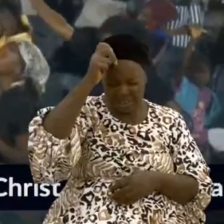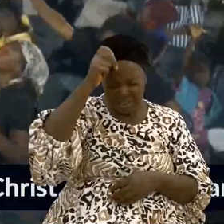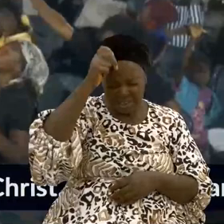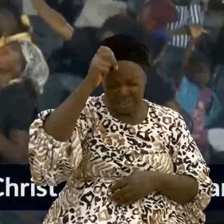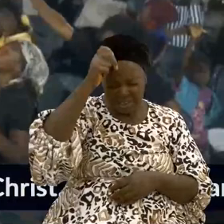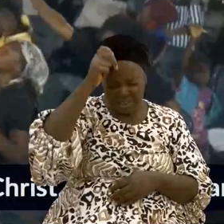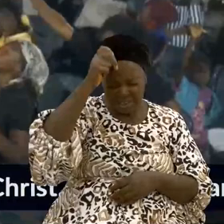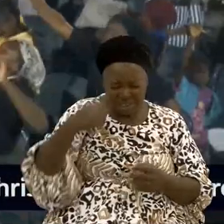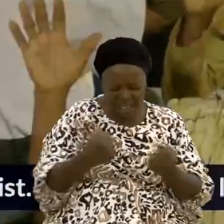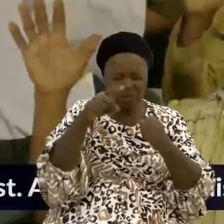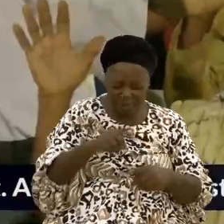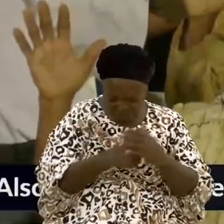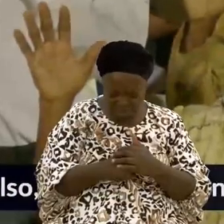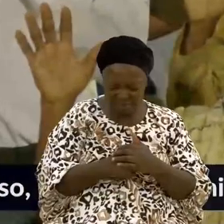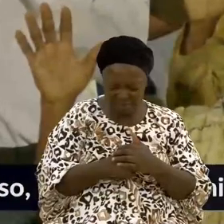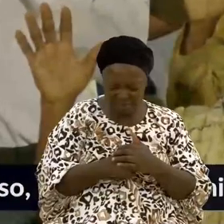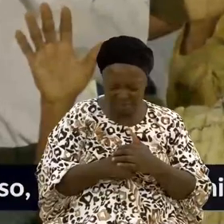attack, you'll have to bow.